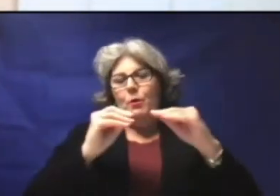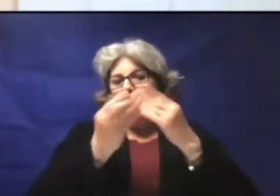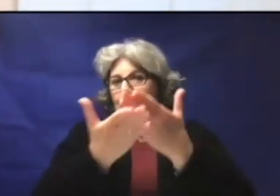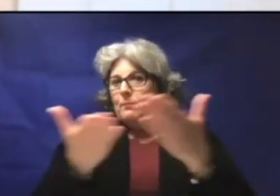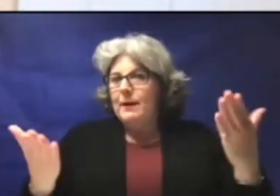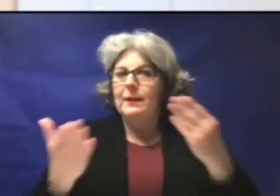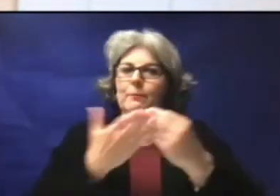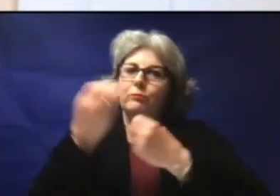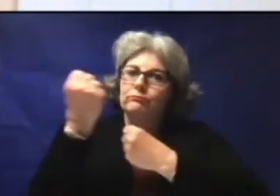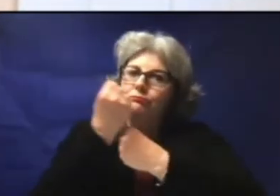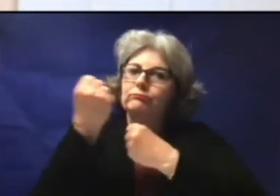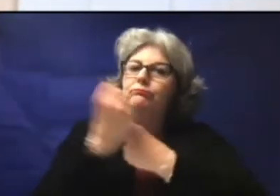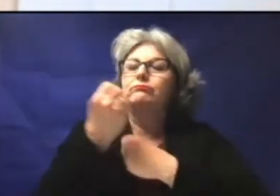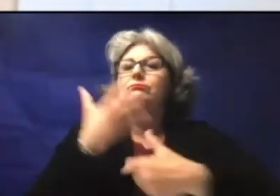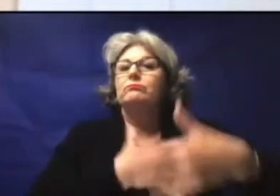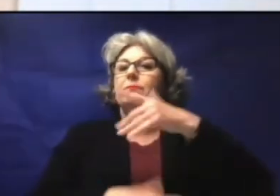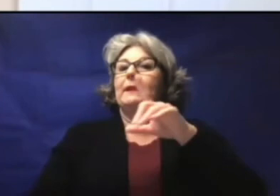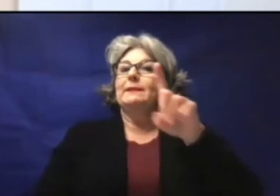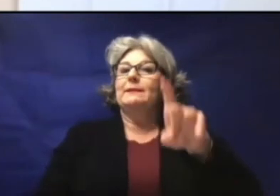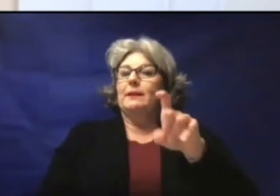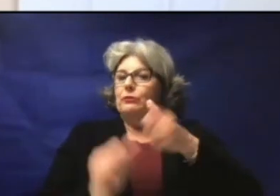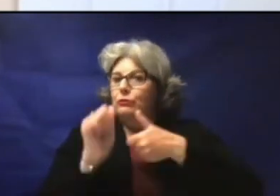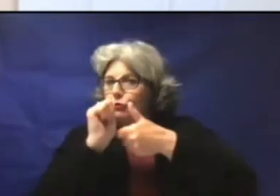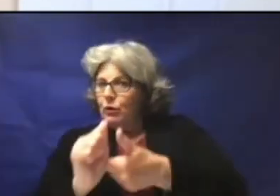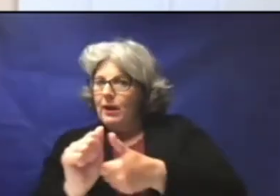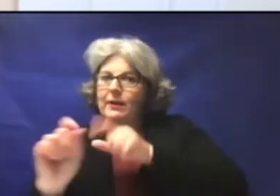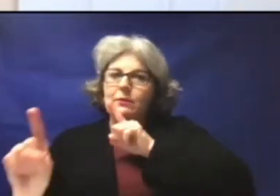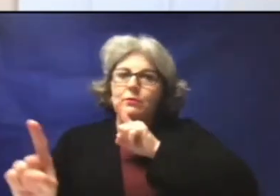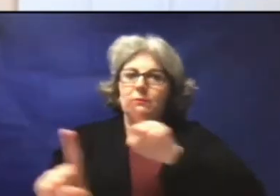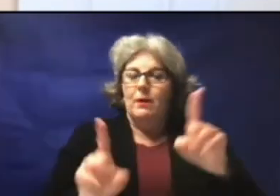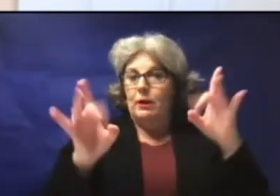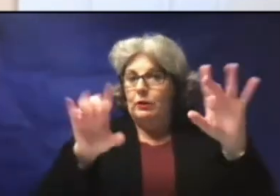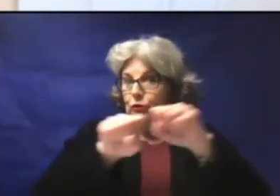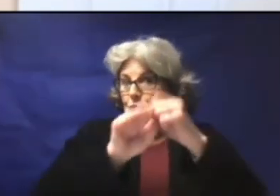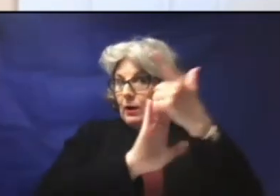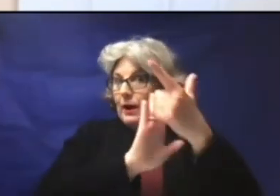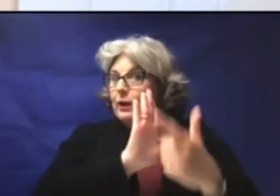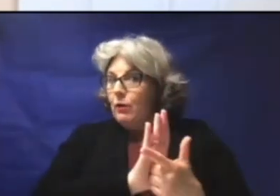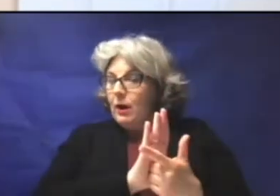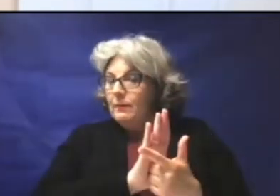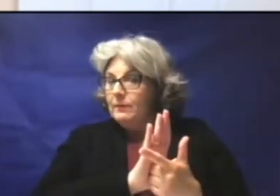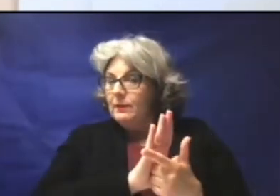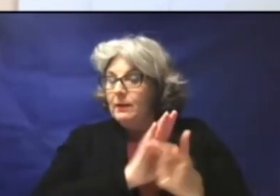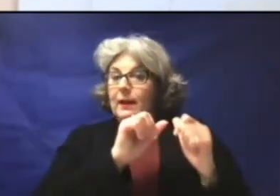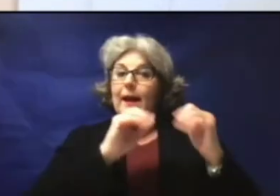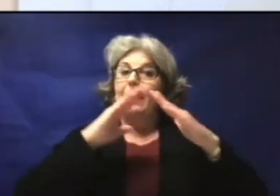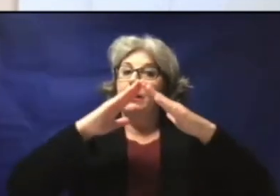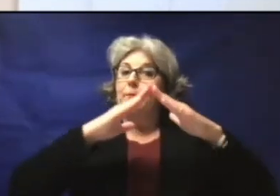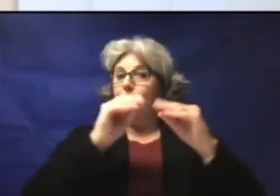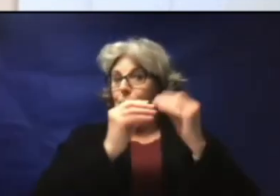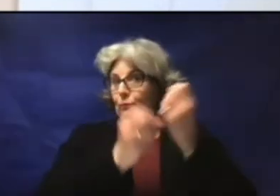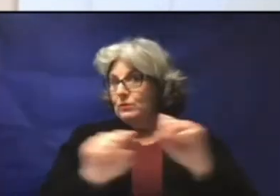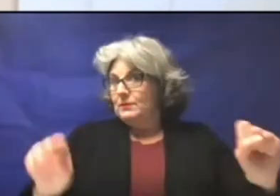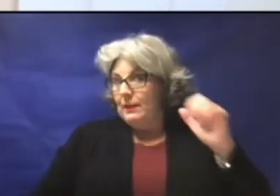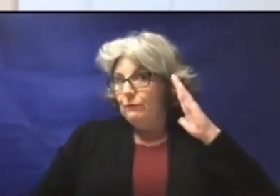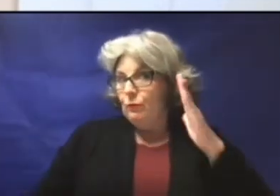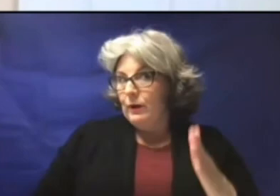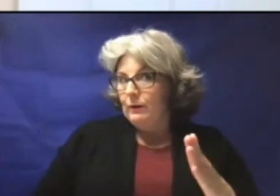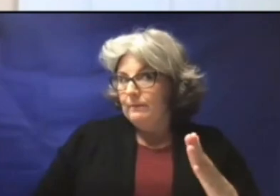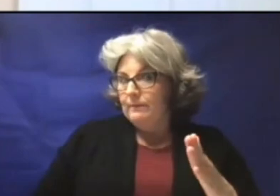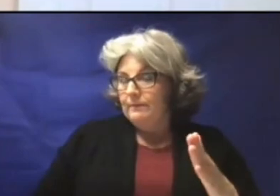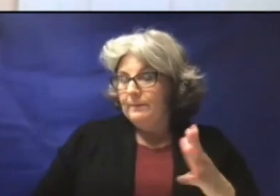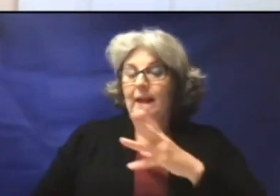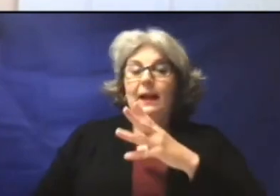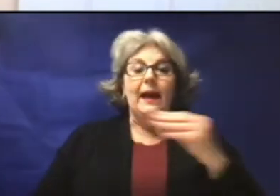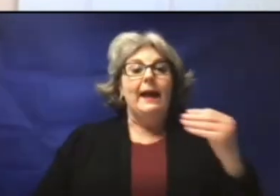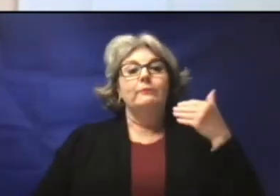and support needed to track and respond to hate crimes and to keep our communities safe. And as